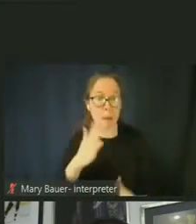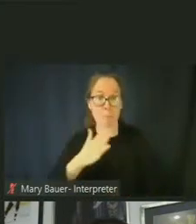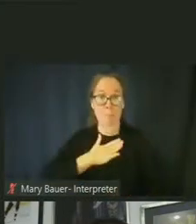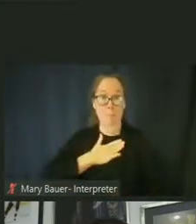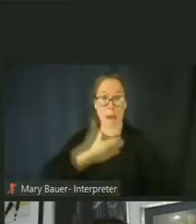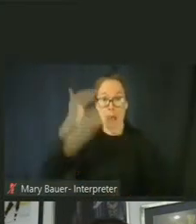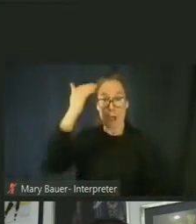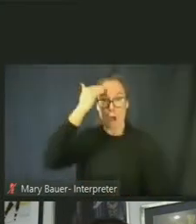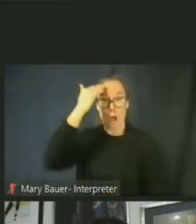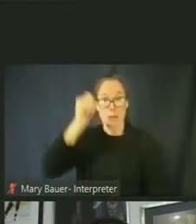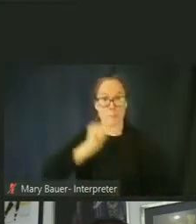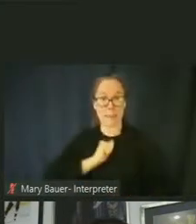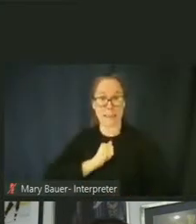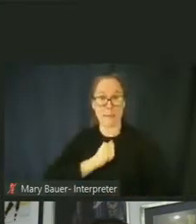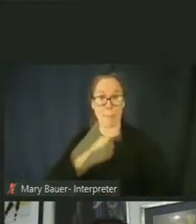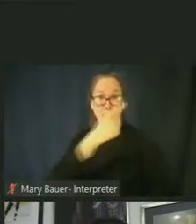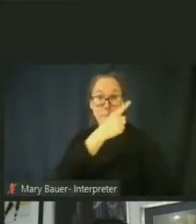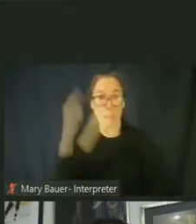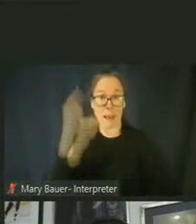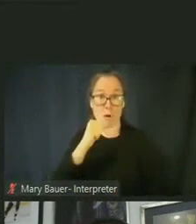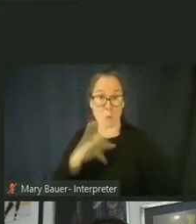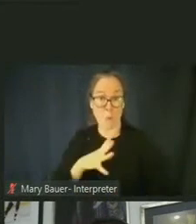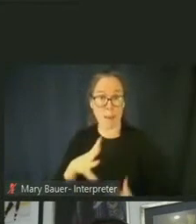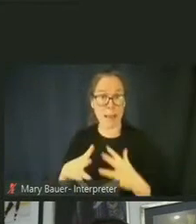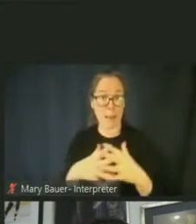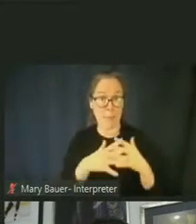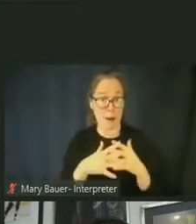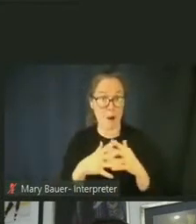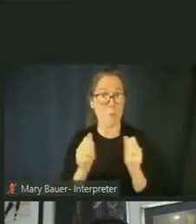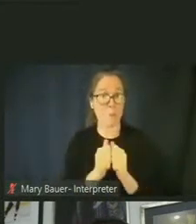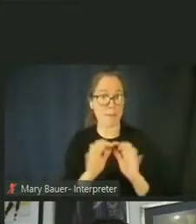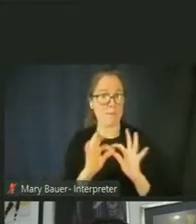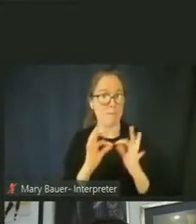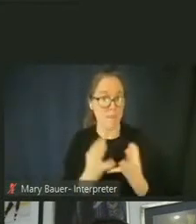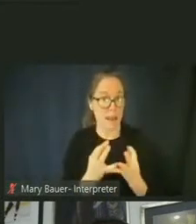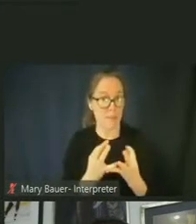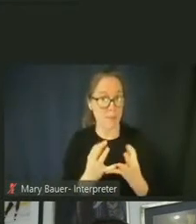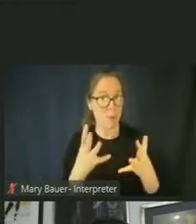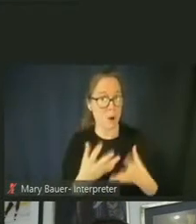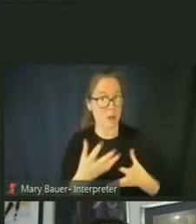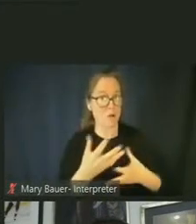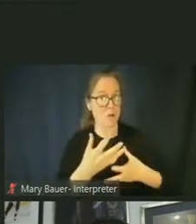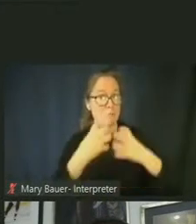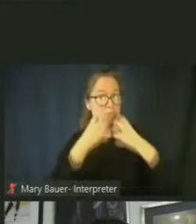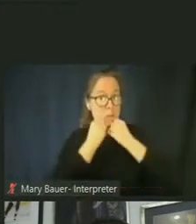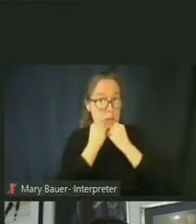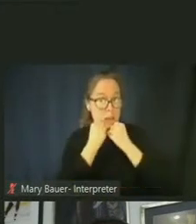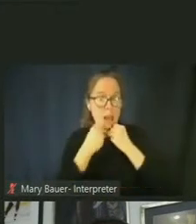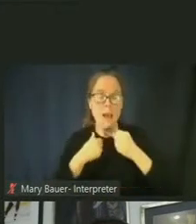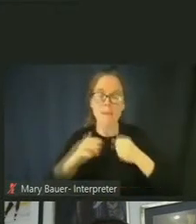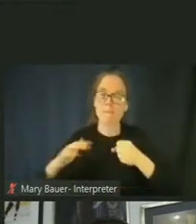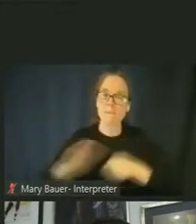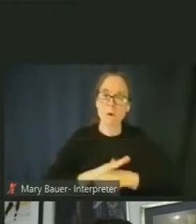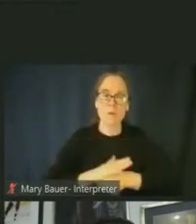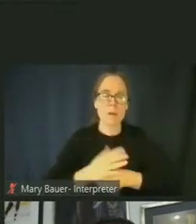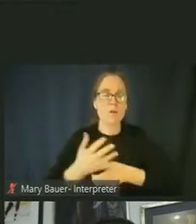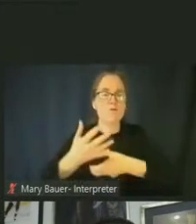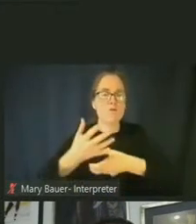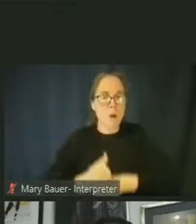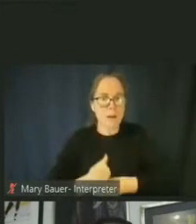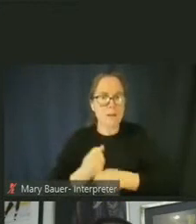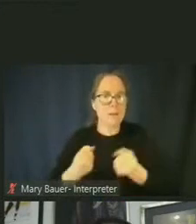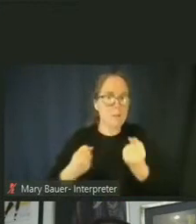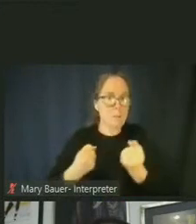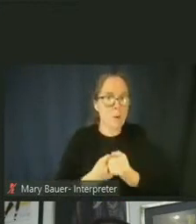in America and with a family that I want to keep safe, I fully trust and support what was done to make sure that this